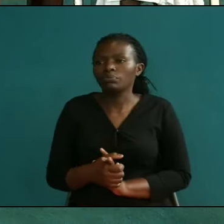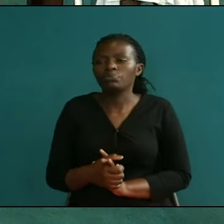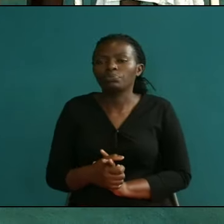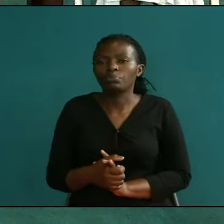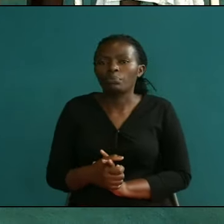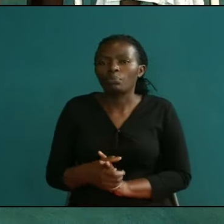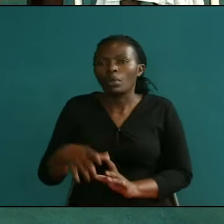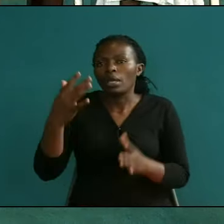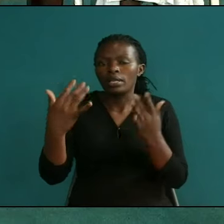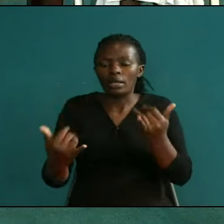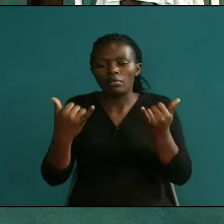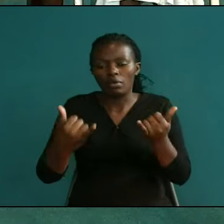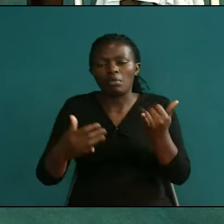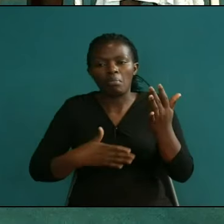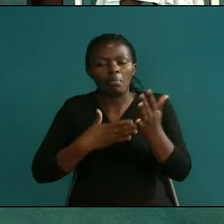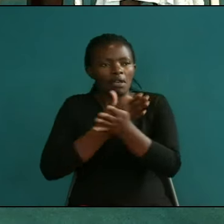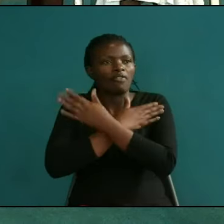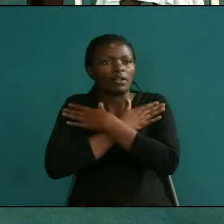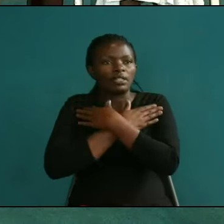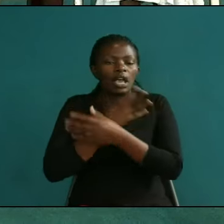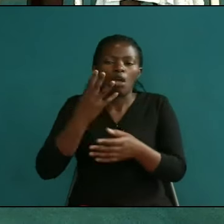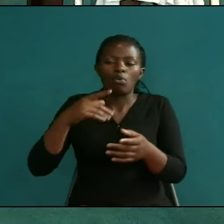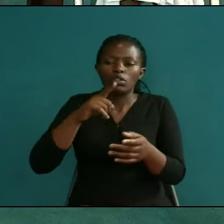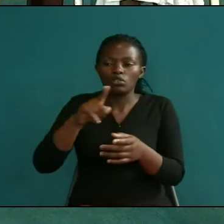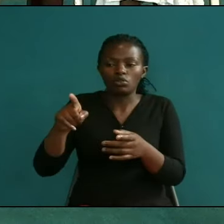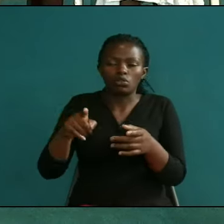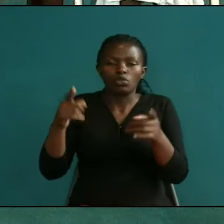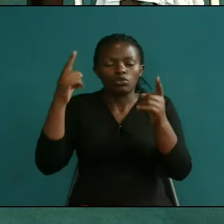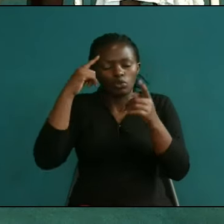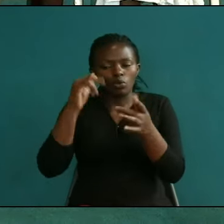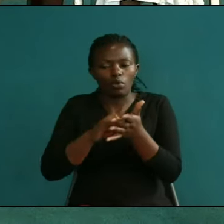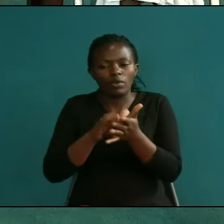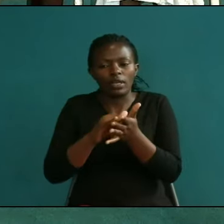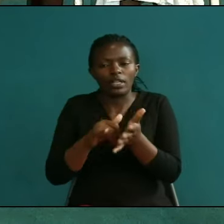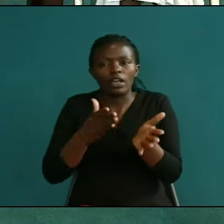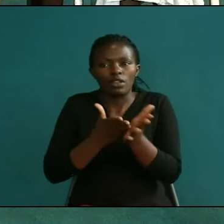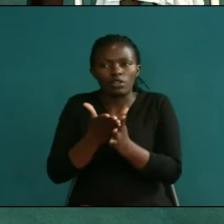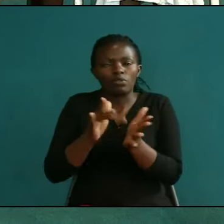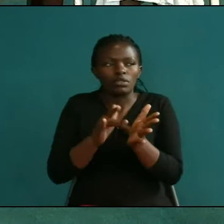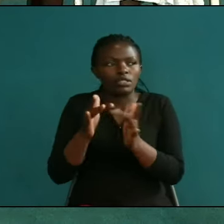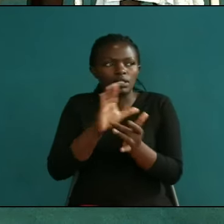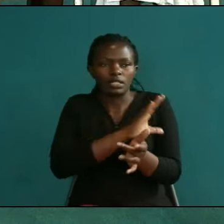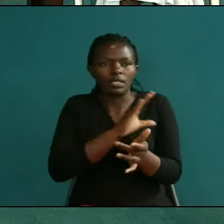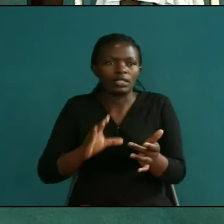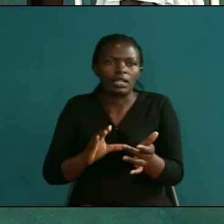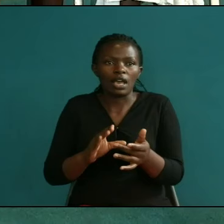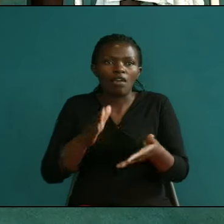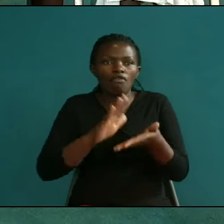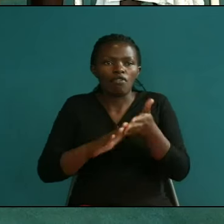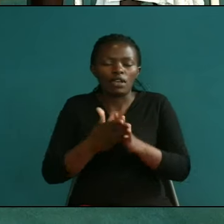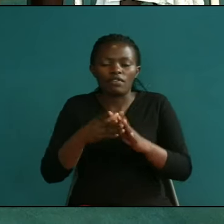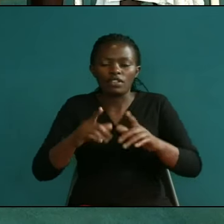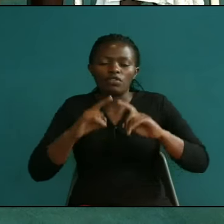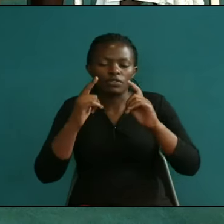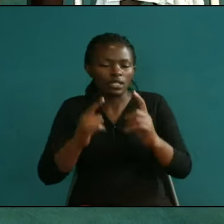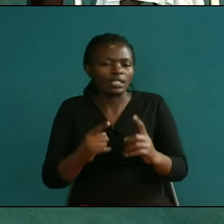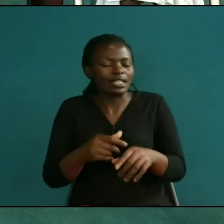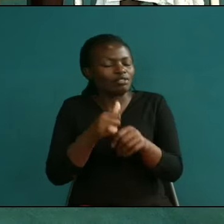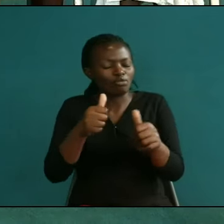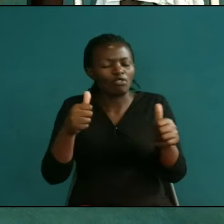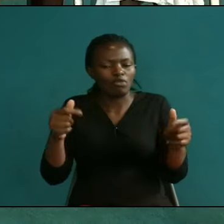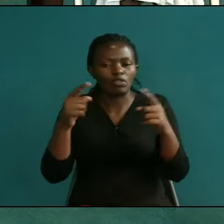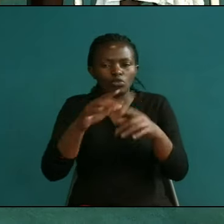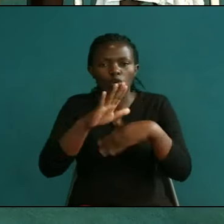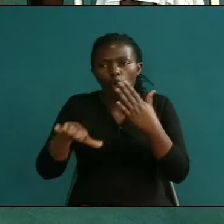Therefore, my friends, I want you to know that through Jesus, the forgiveness of sin is proclaimed to you. Yeah, so what do you think